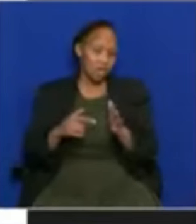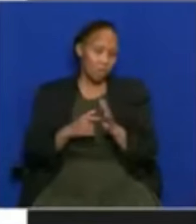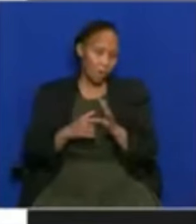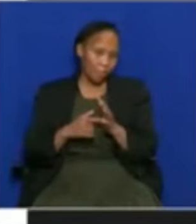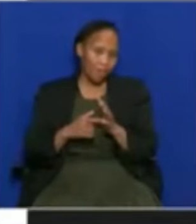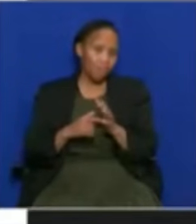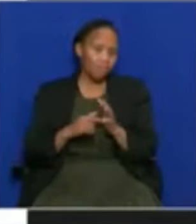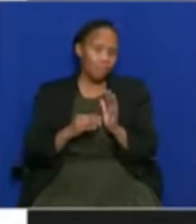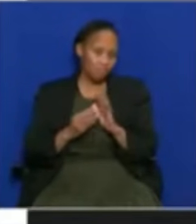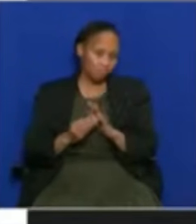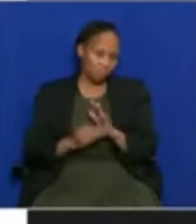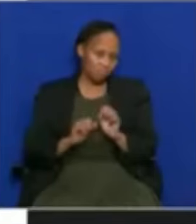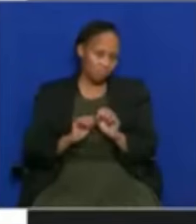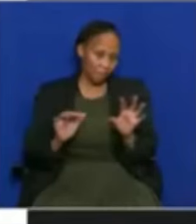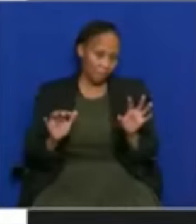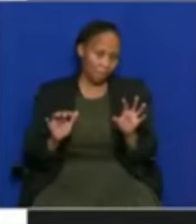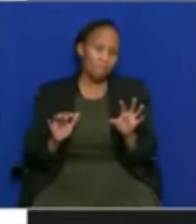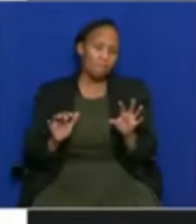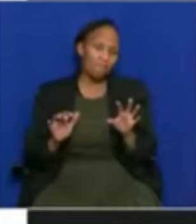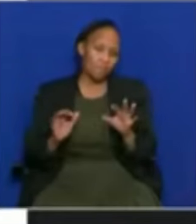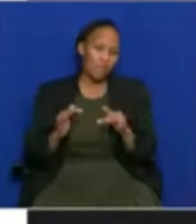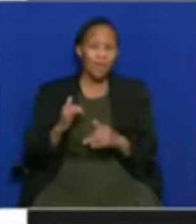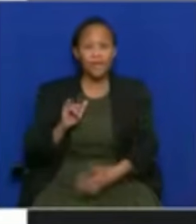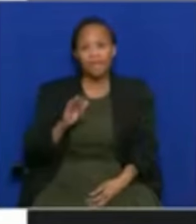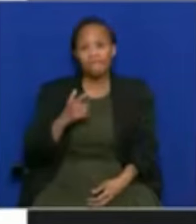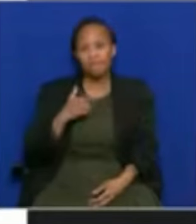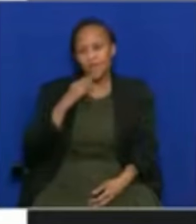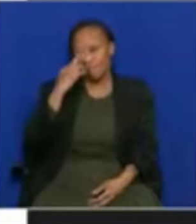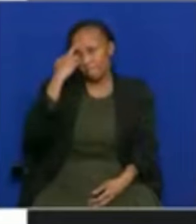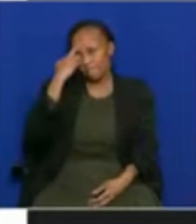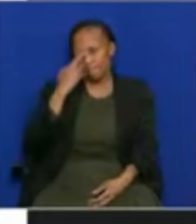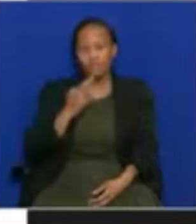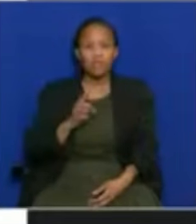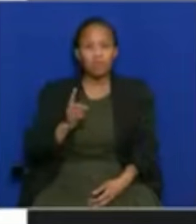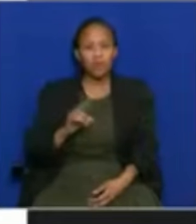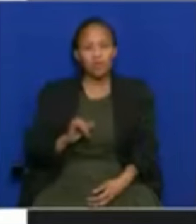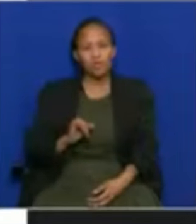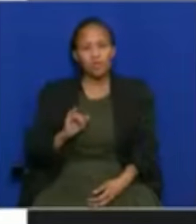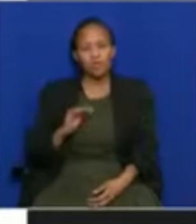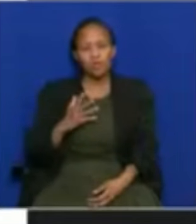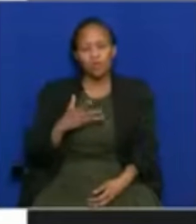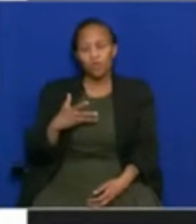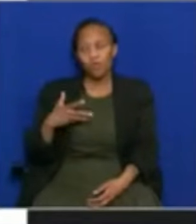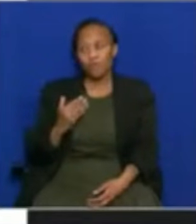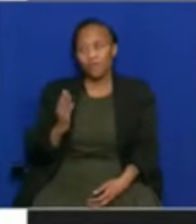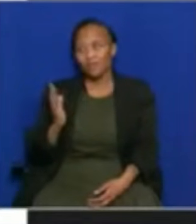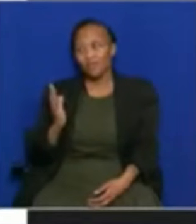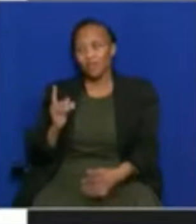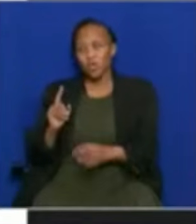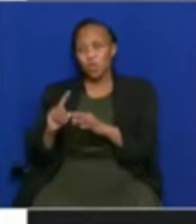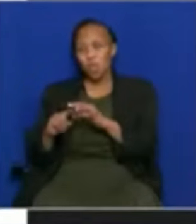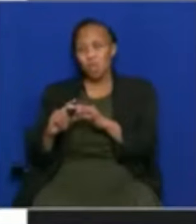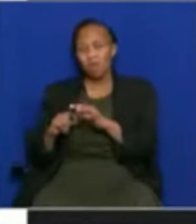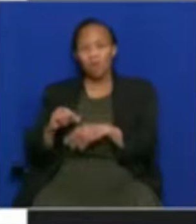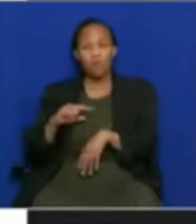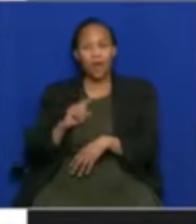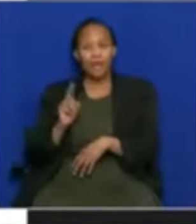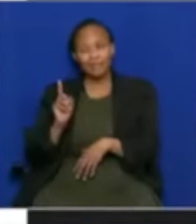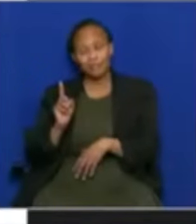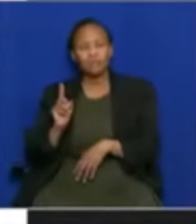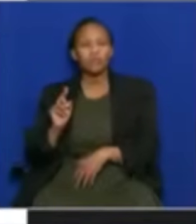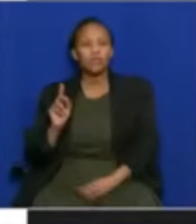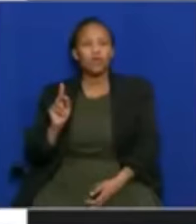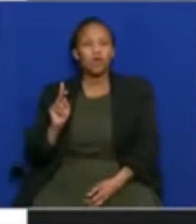recall, this lady qualified because, amongst others, she had a degree or qualification